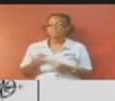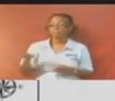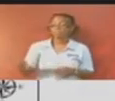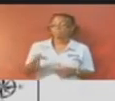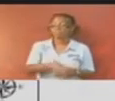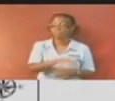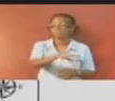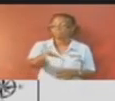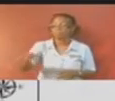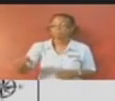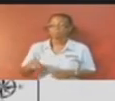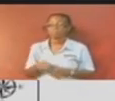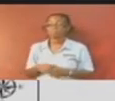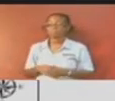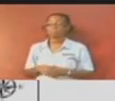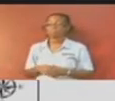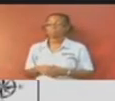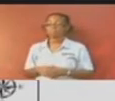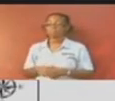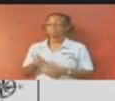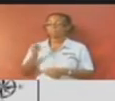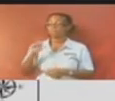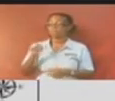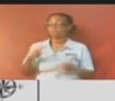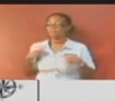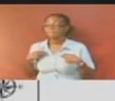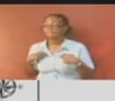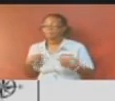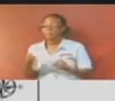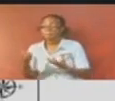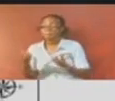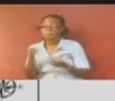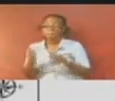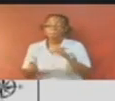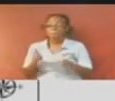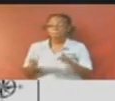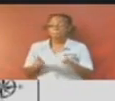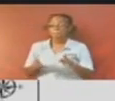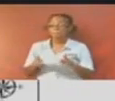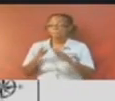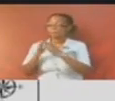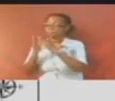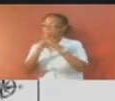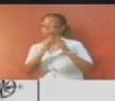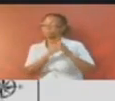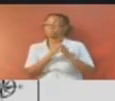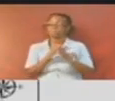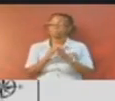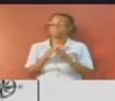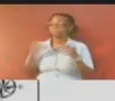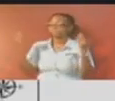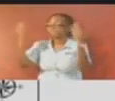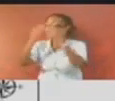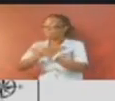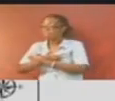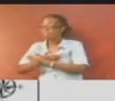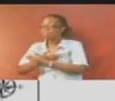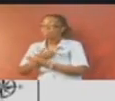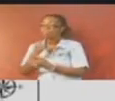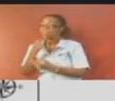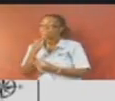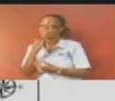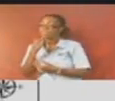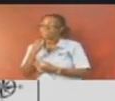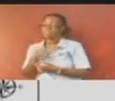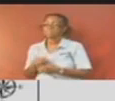and urban centers, you're seeing those dark red colorations for the communities. And the important thing to note here is not